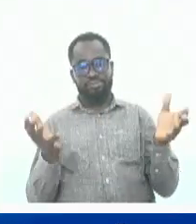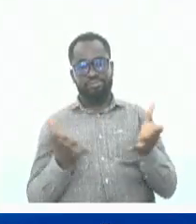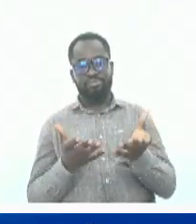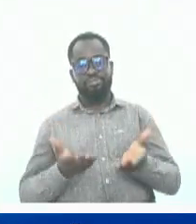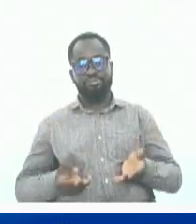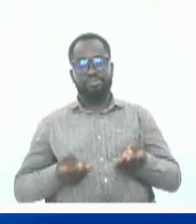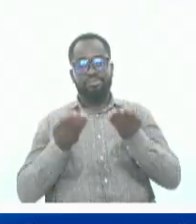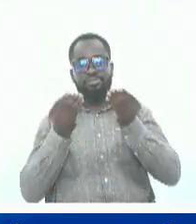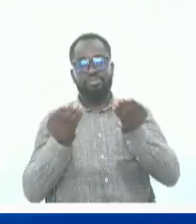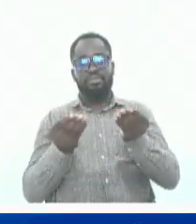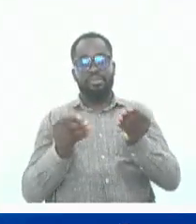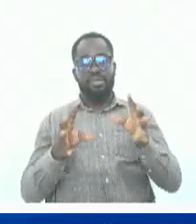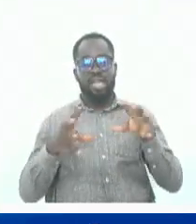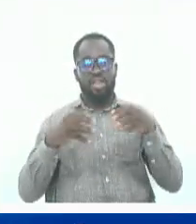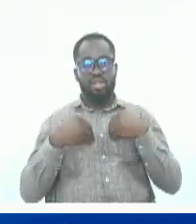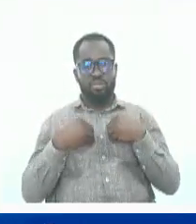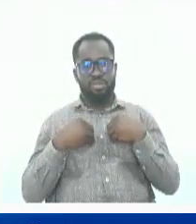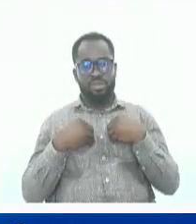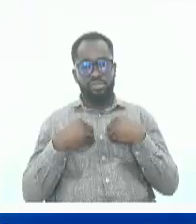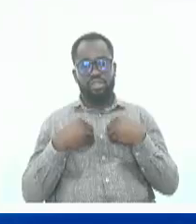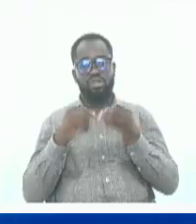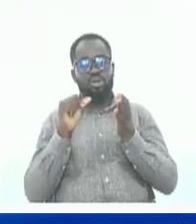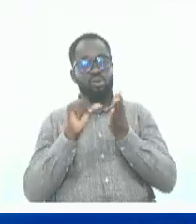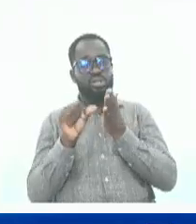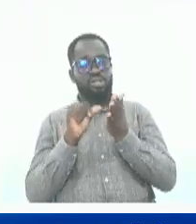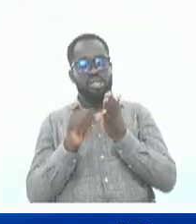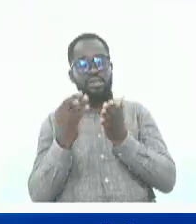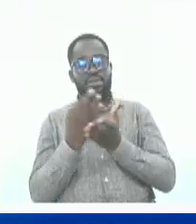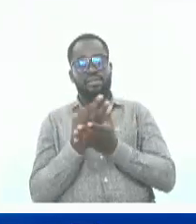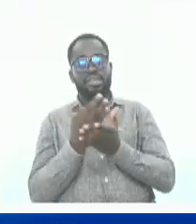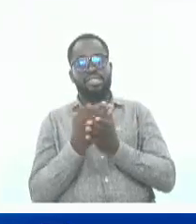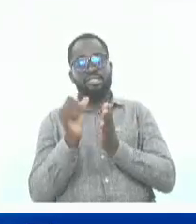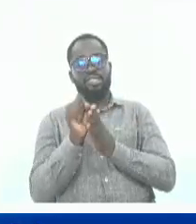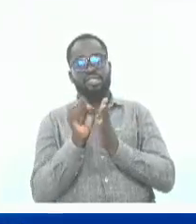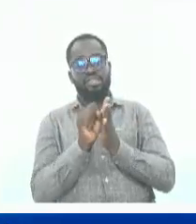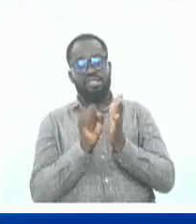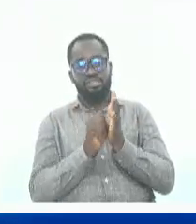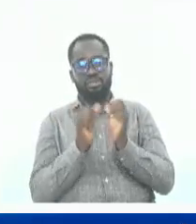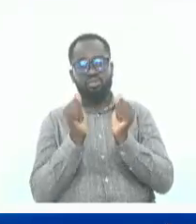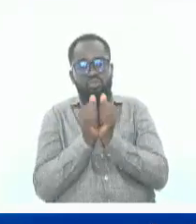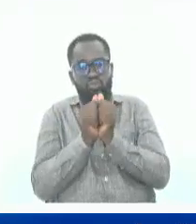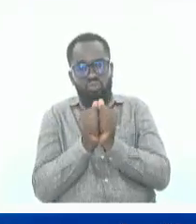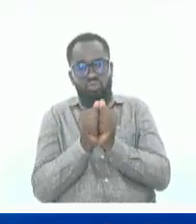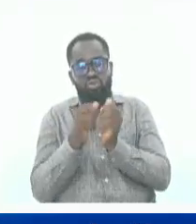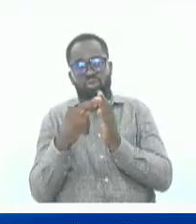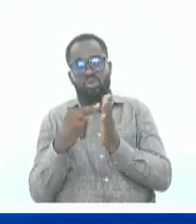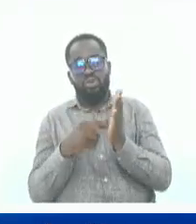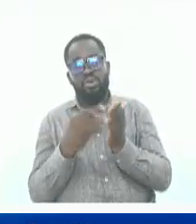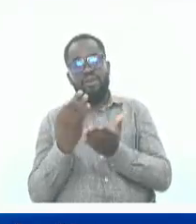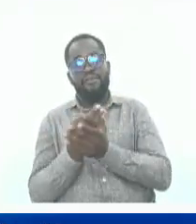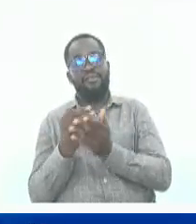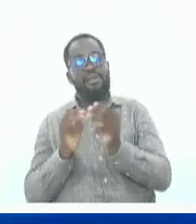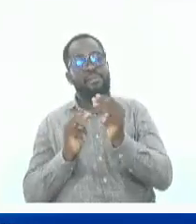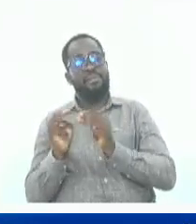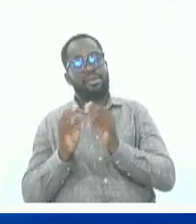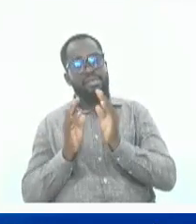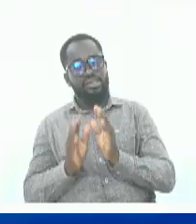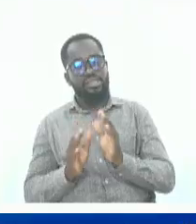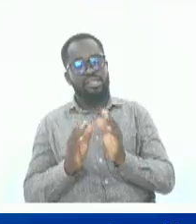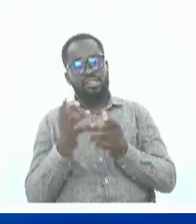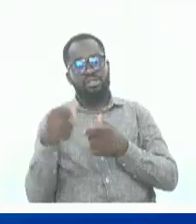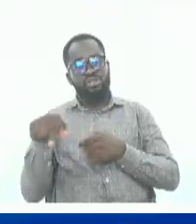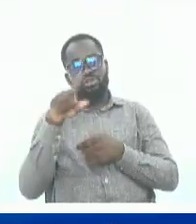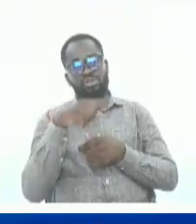the motion for the adoption of the audited financial statements together with the report of the fund manager, trustees,